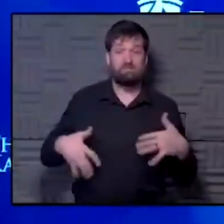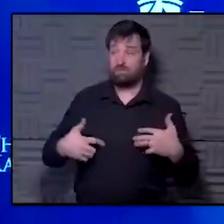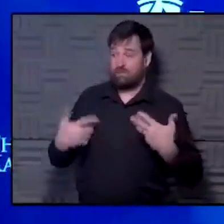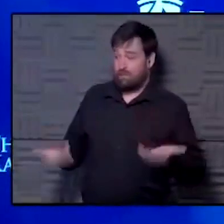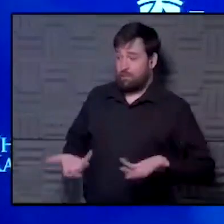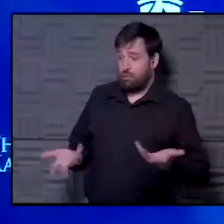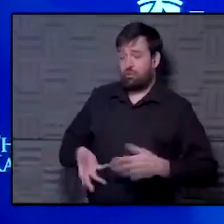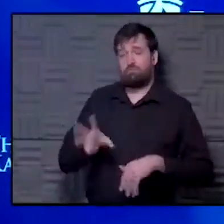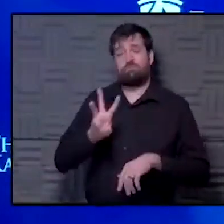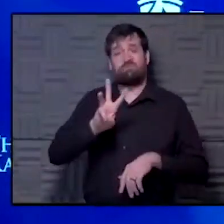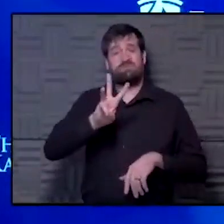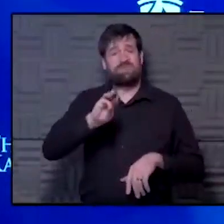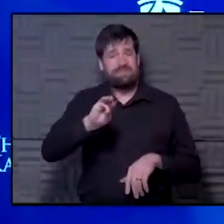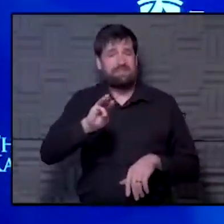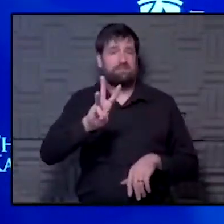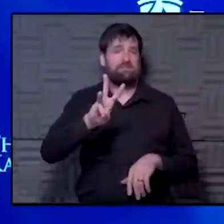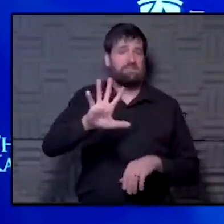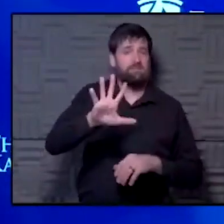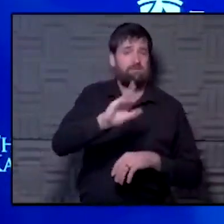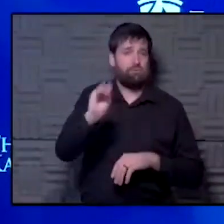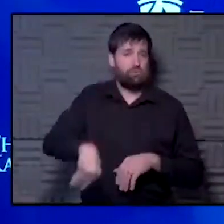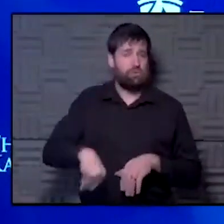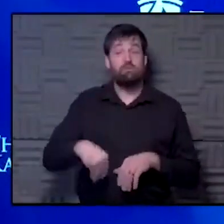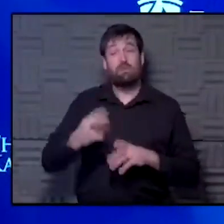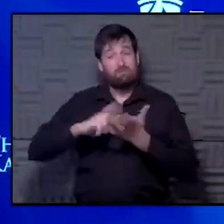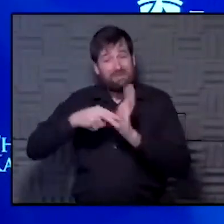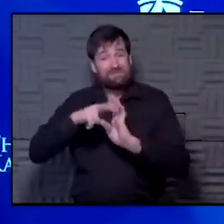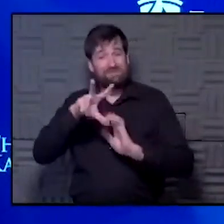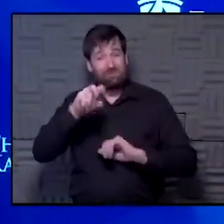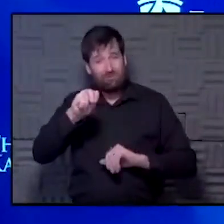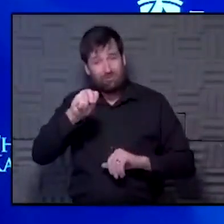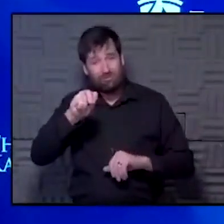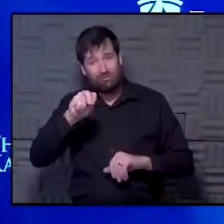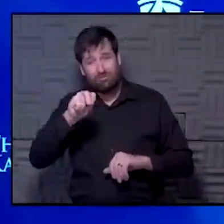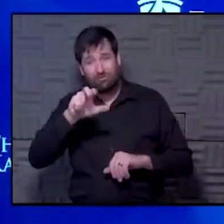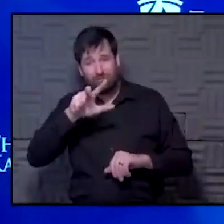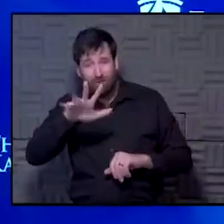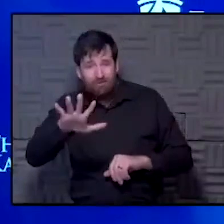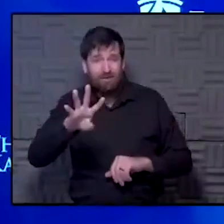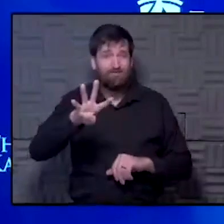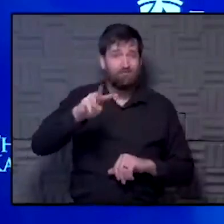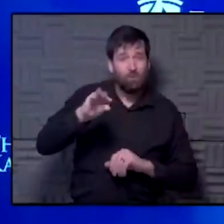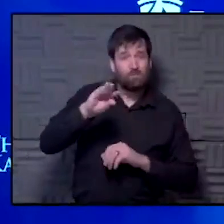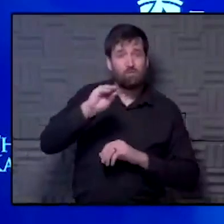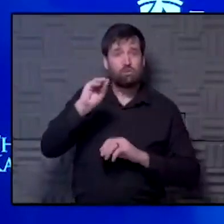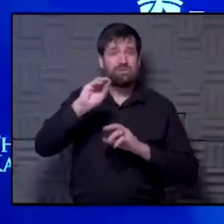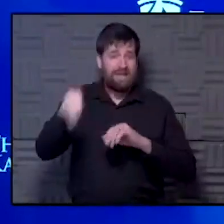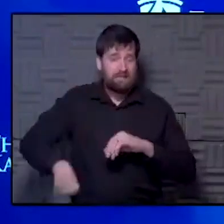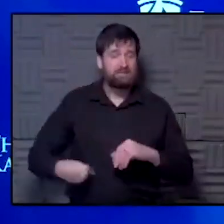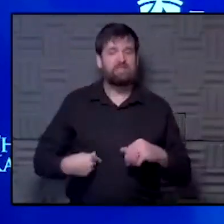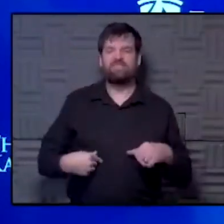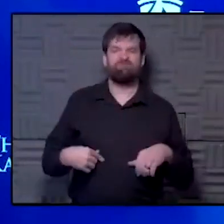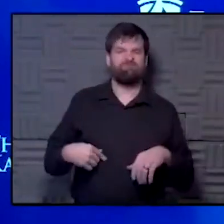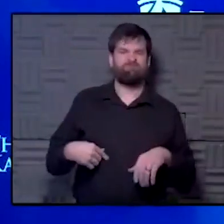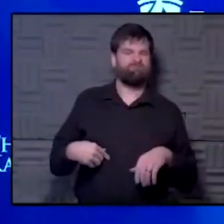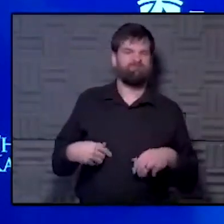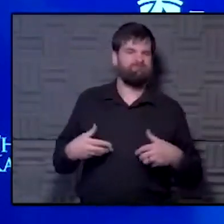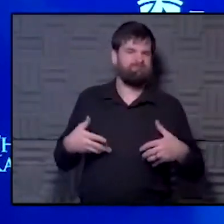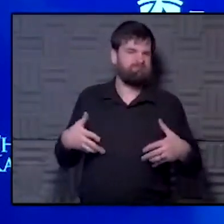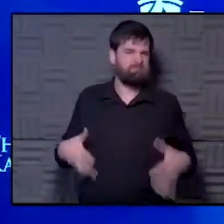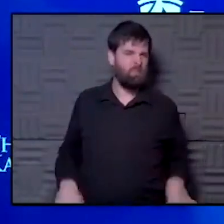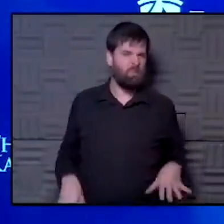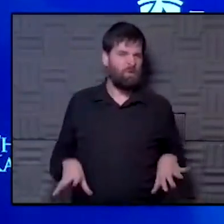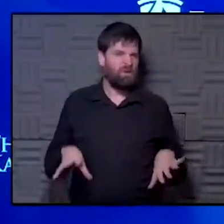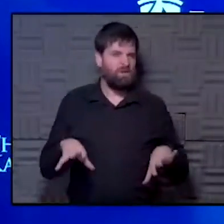vaccinating about 60 to 65% of people. That means we got 35 to 40% of people turning it down. So, Alan, what are you seeing in